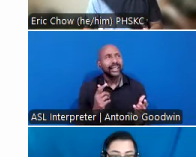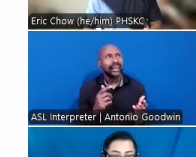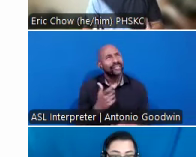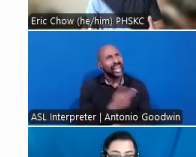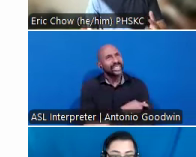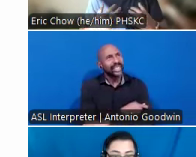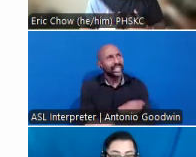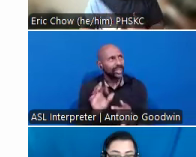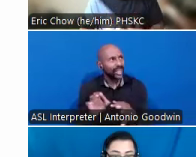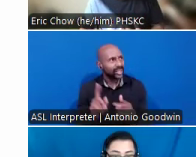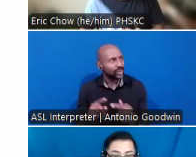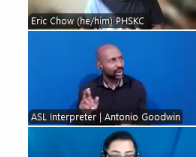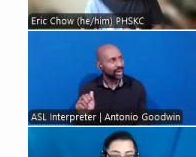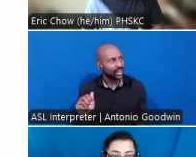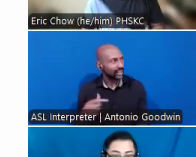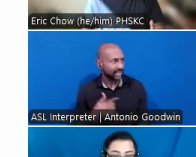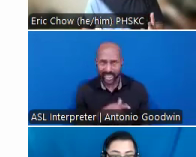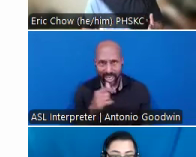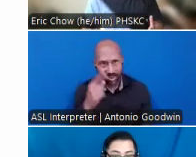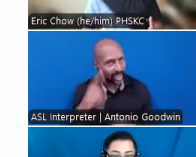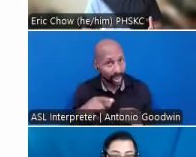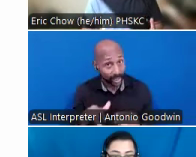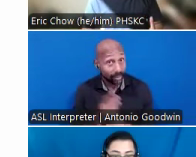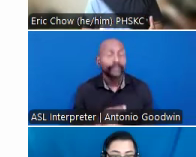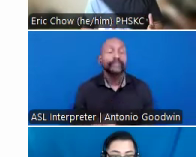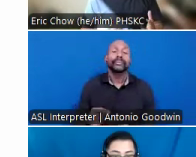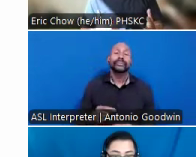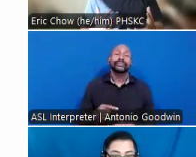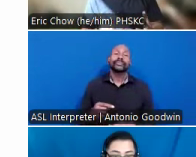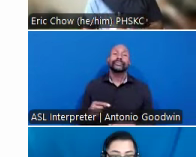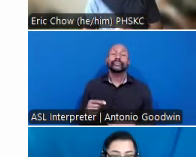what's recommended for me? So which respiratory virus